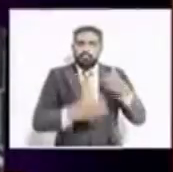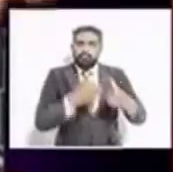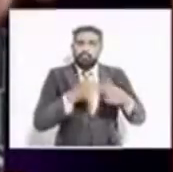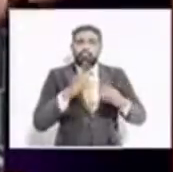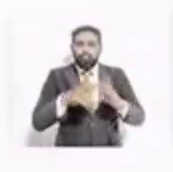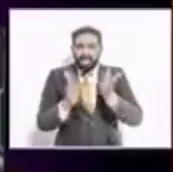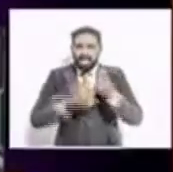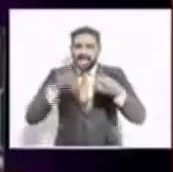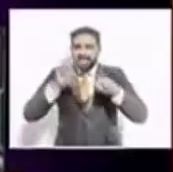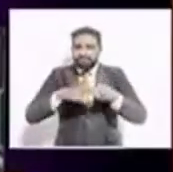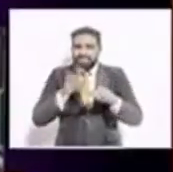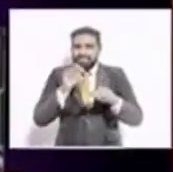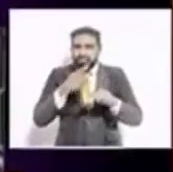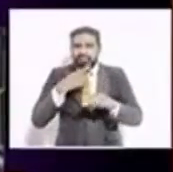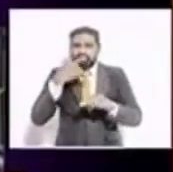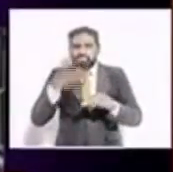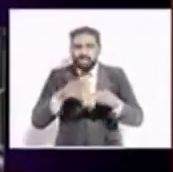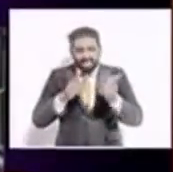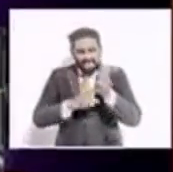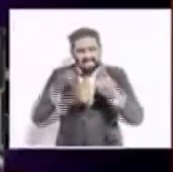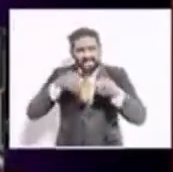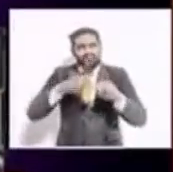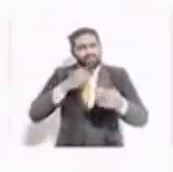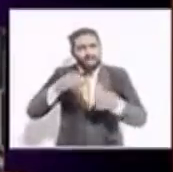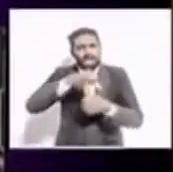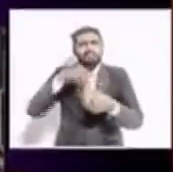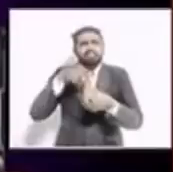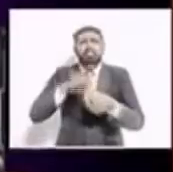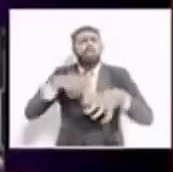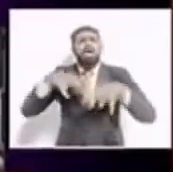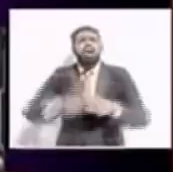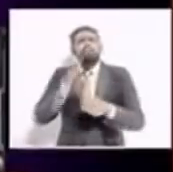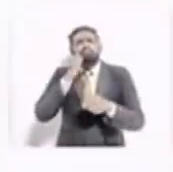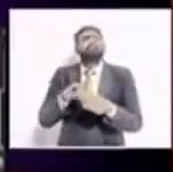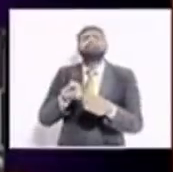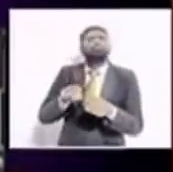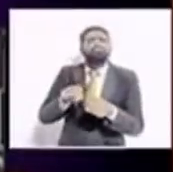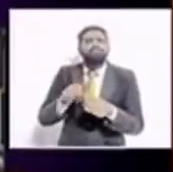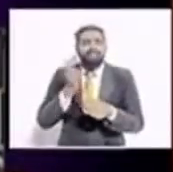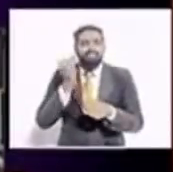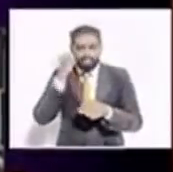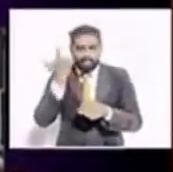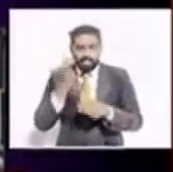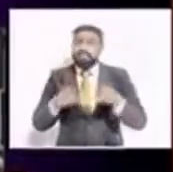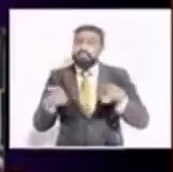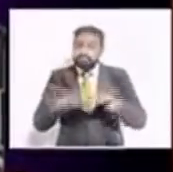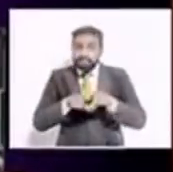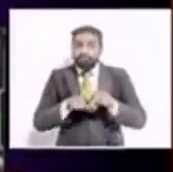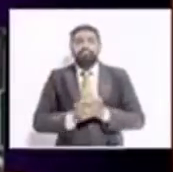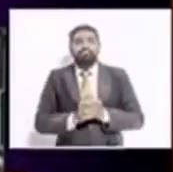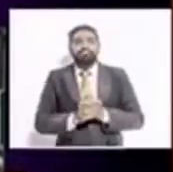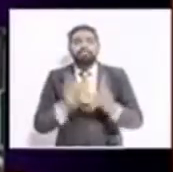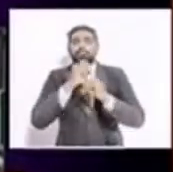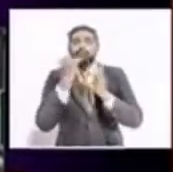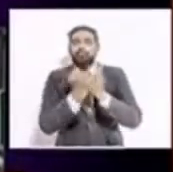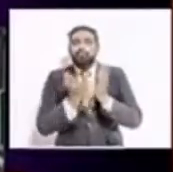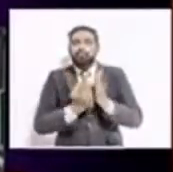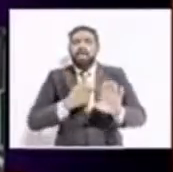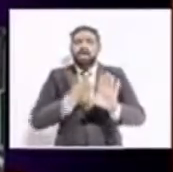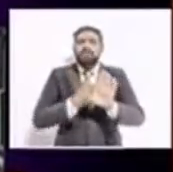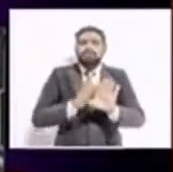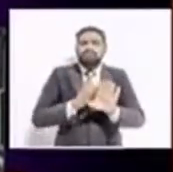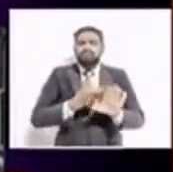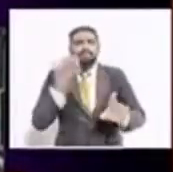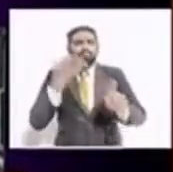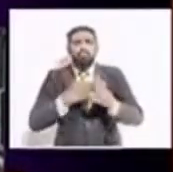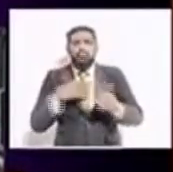shareholders of this company? Similarly, are we aware of who is investing in the proposed steel company? The people do not know about these. Once